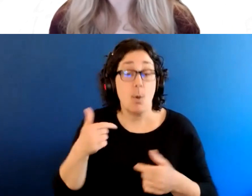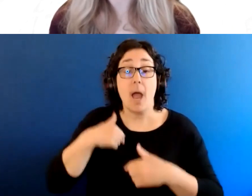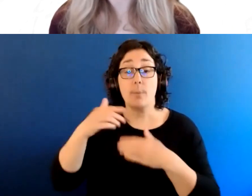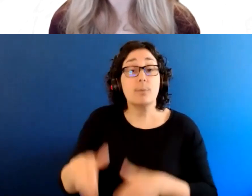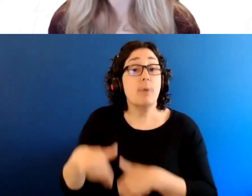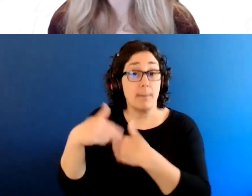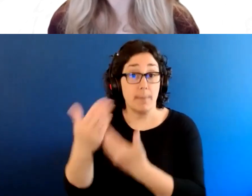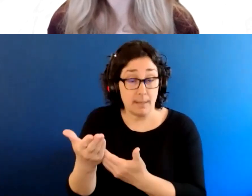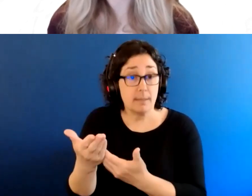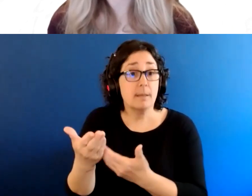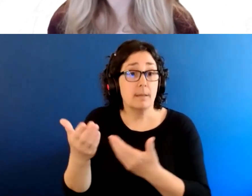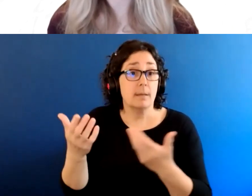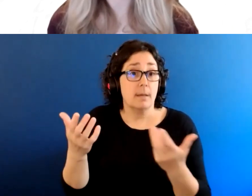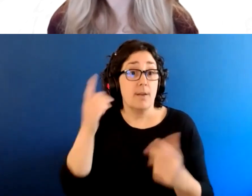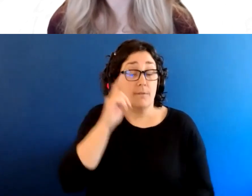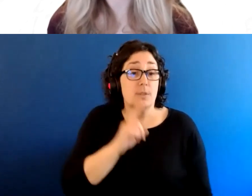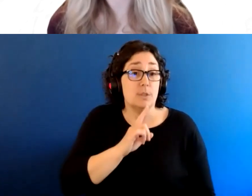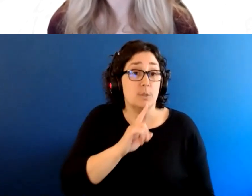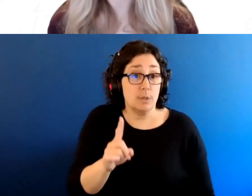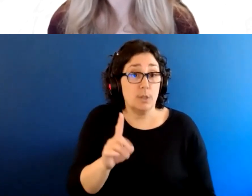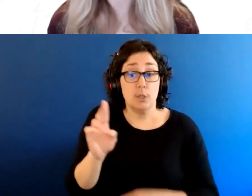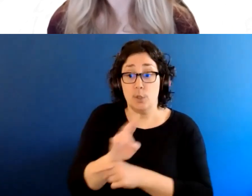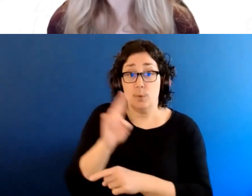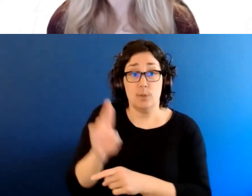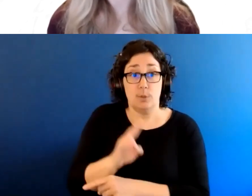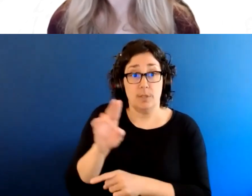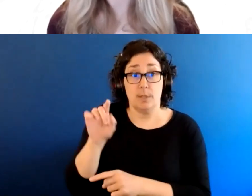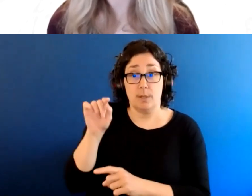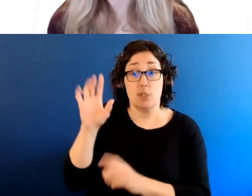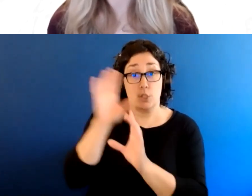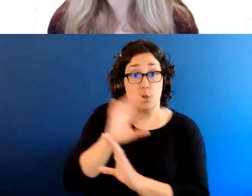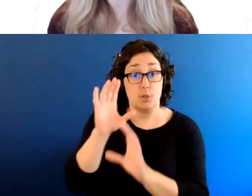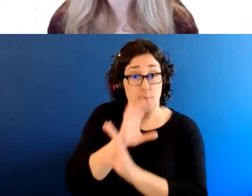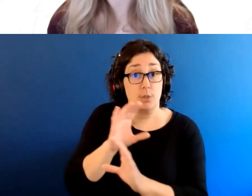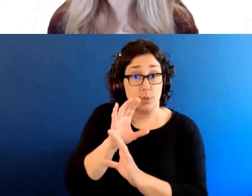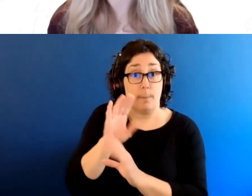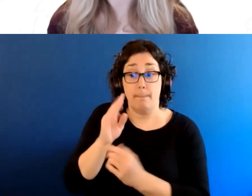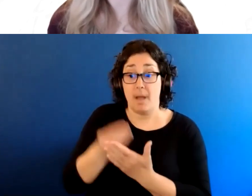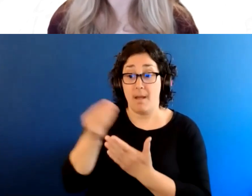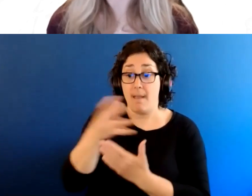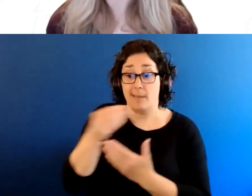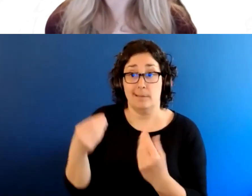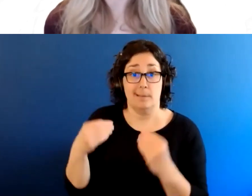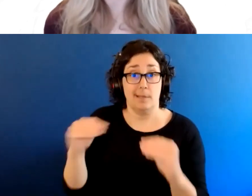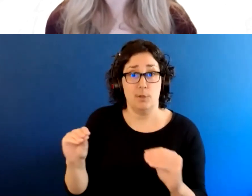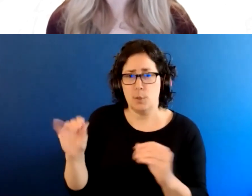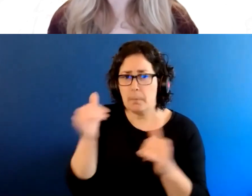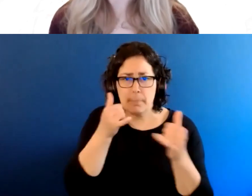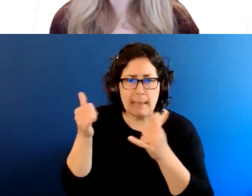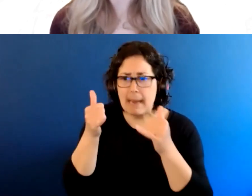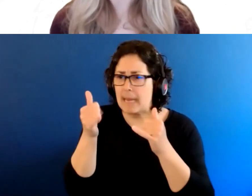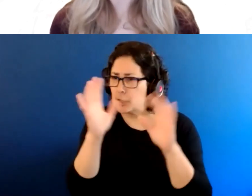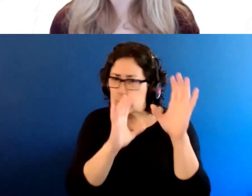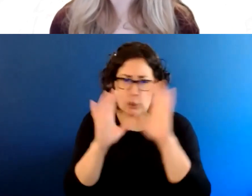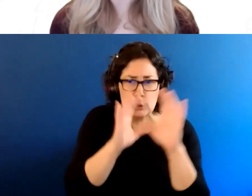that it would definitely using the search, using buy and sell to kind of play around and search